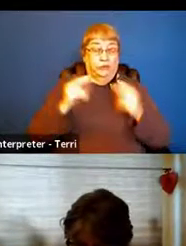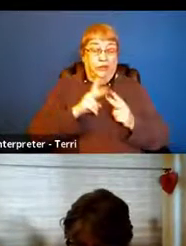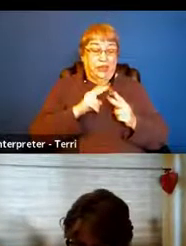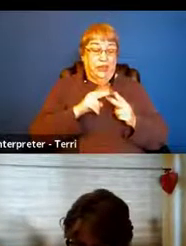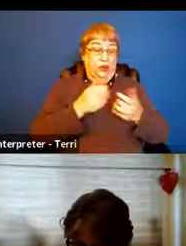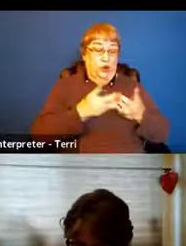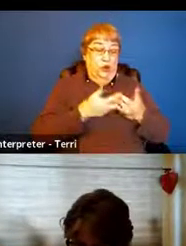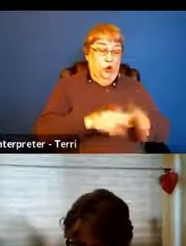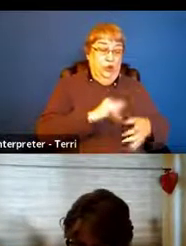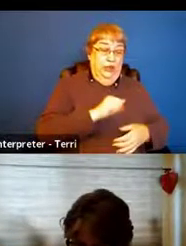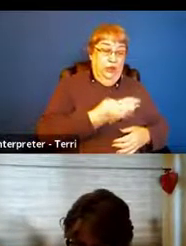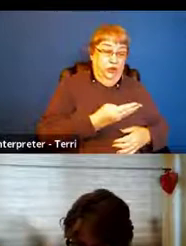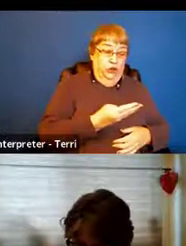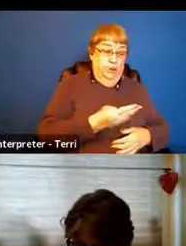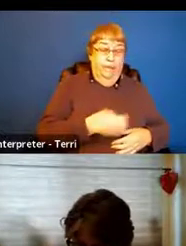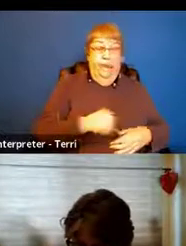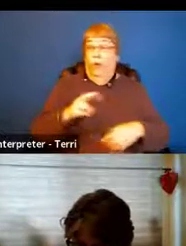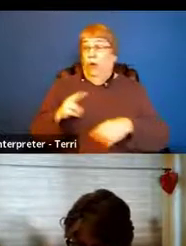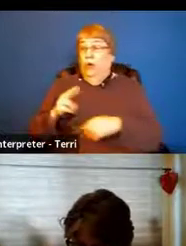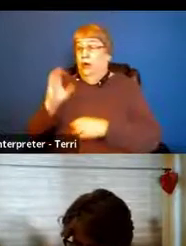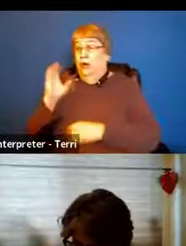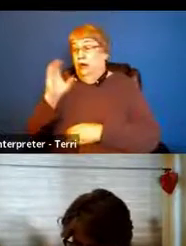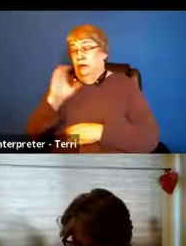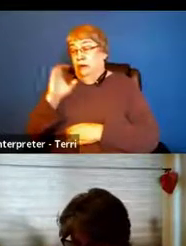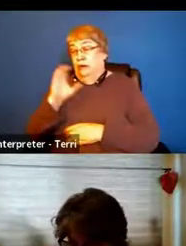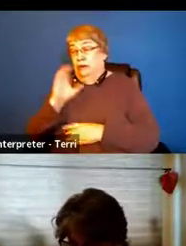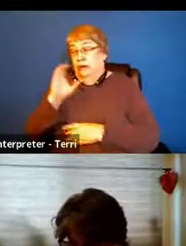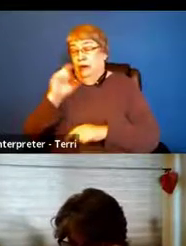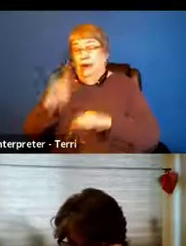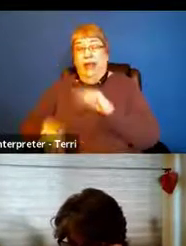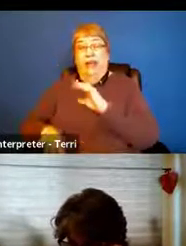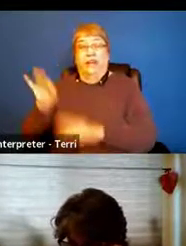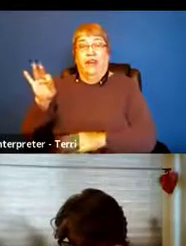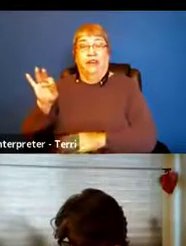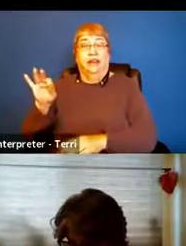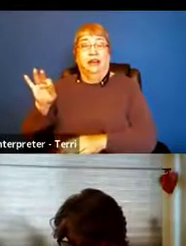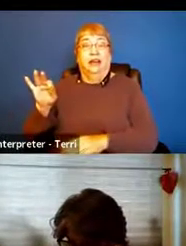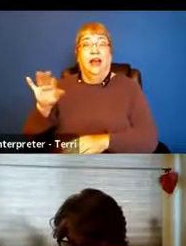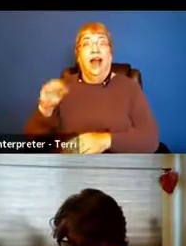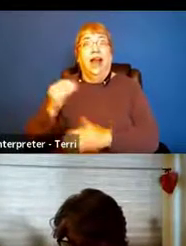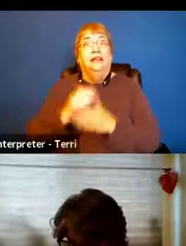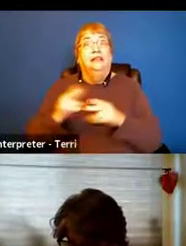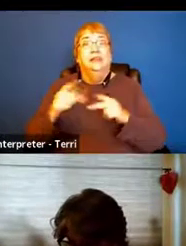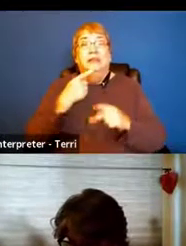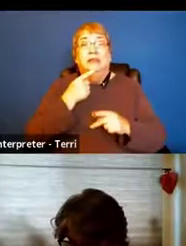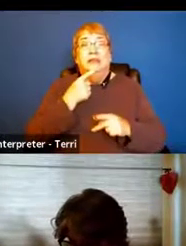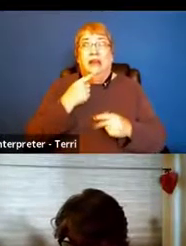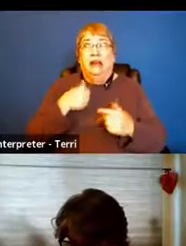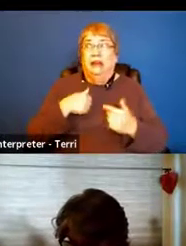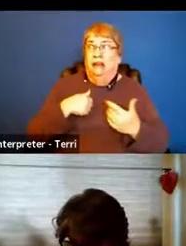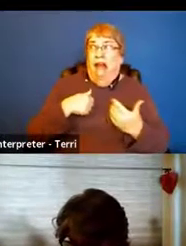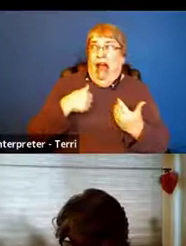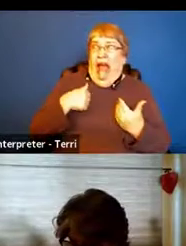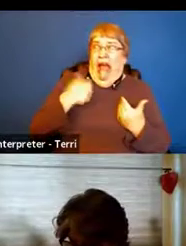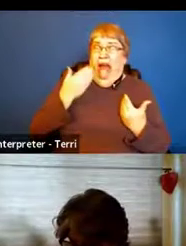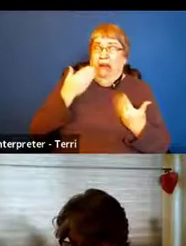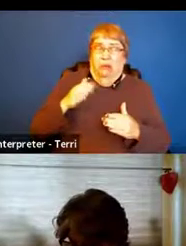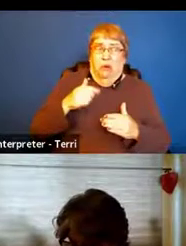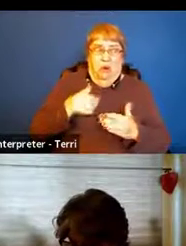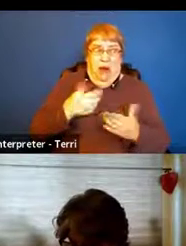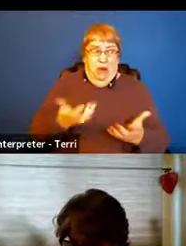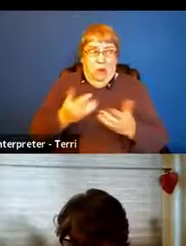getting a job because of the competitiveness. And I've also heard young people say, you know what, I don't know if I even want to get a job right